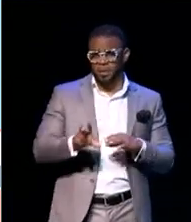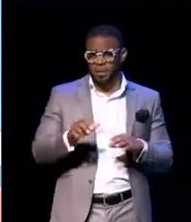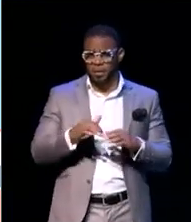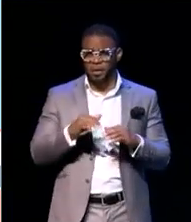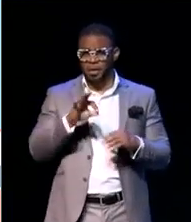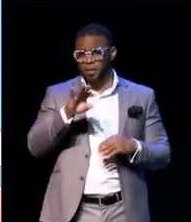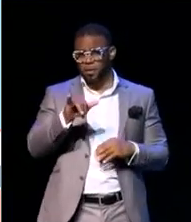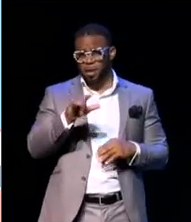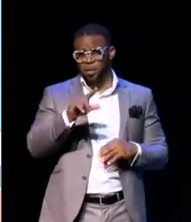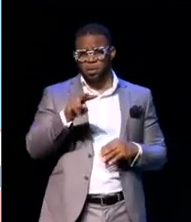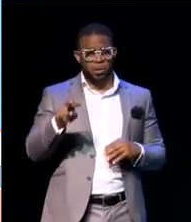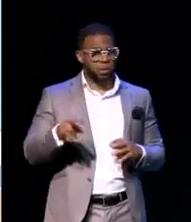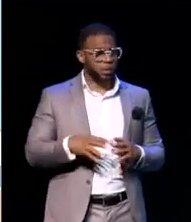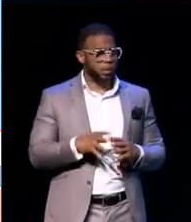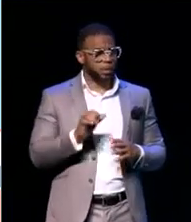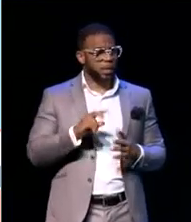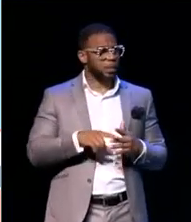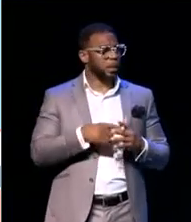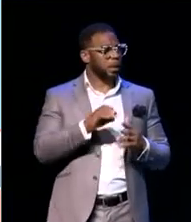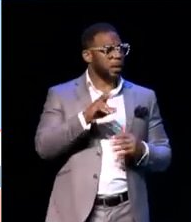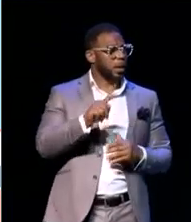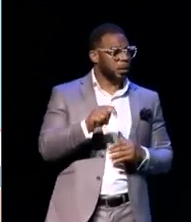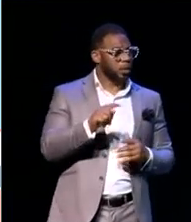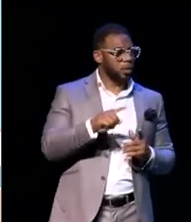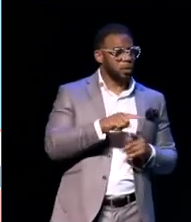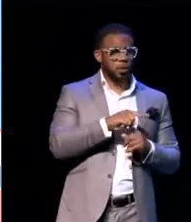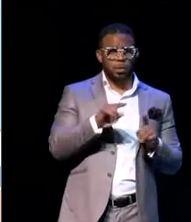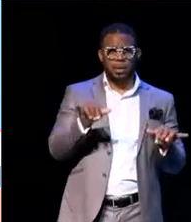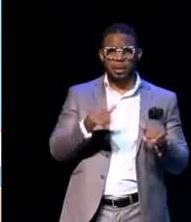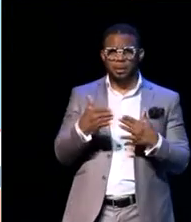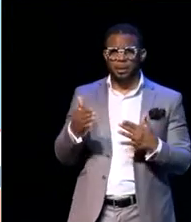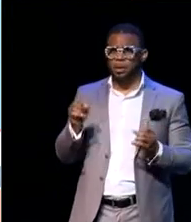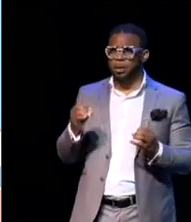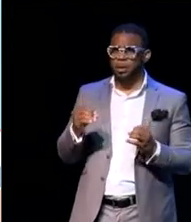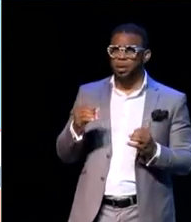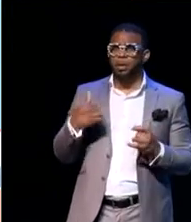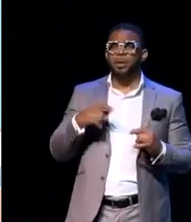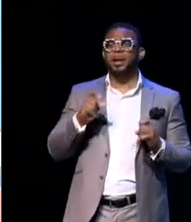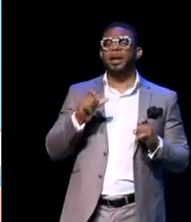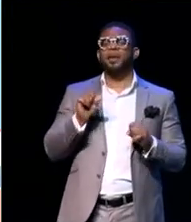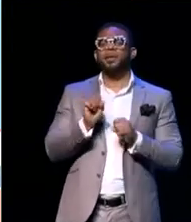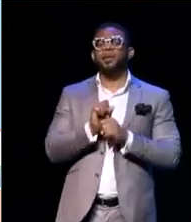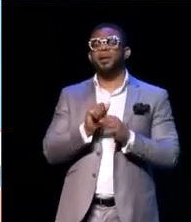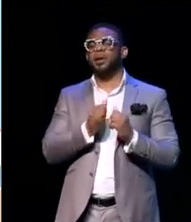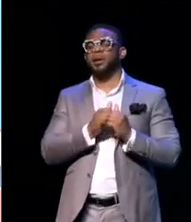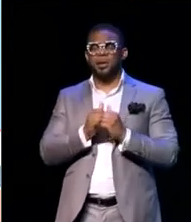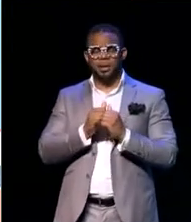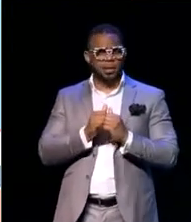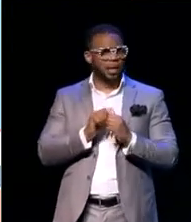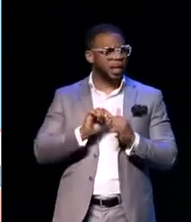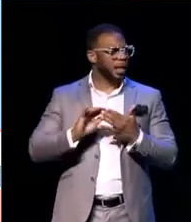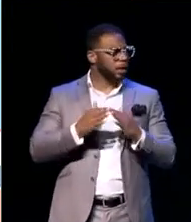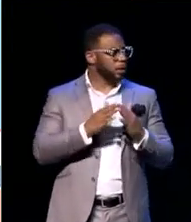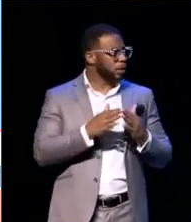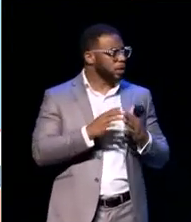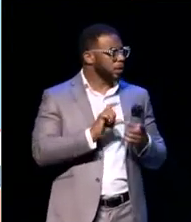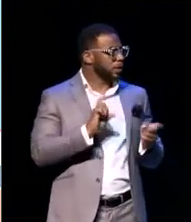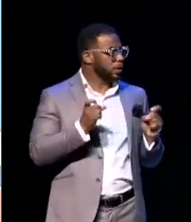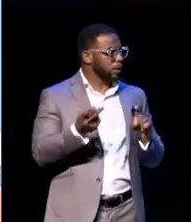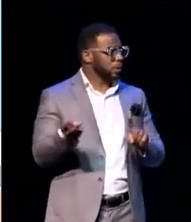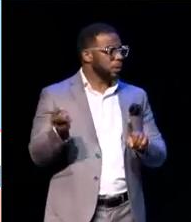in FY22 that begins in October to those same things. But we have to work collectively as a community to